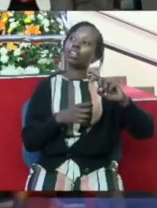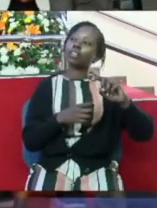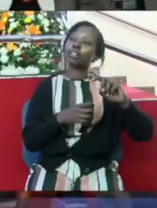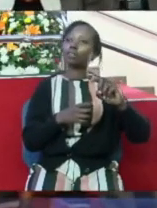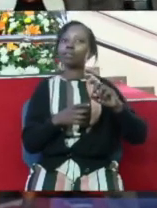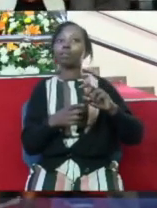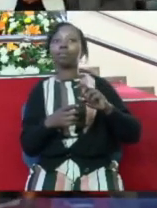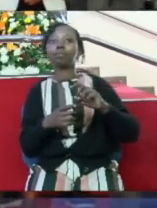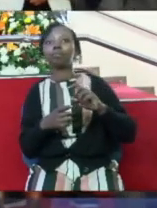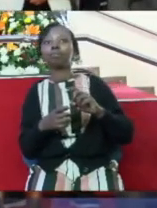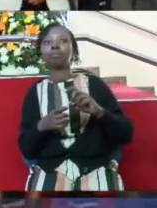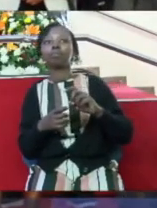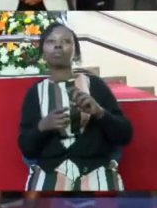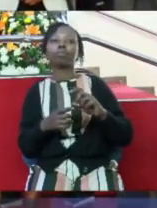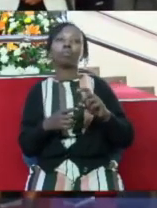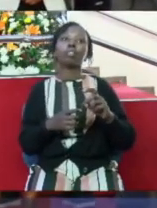uongezeke,